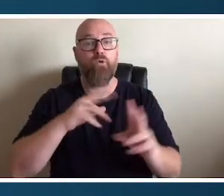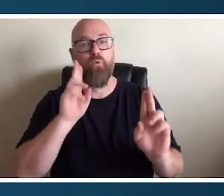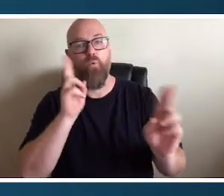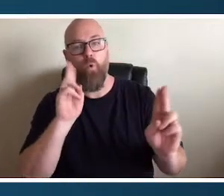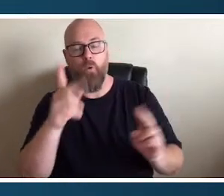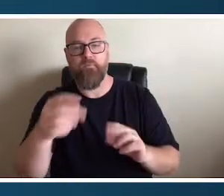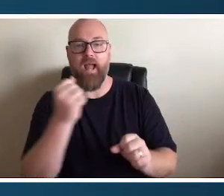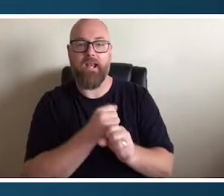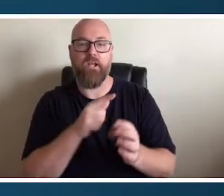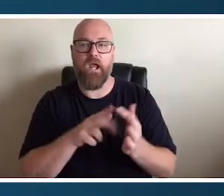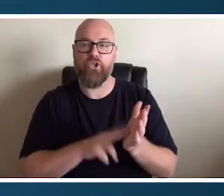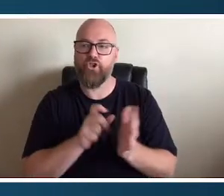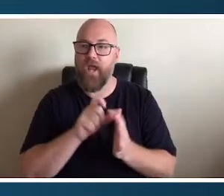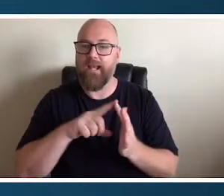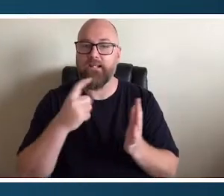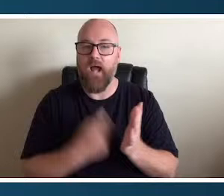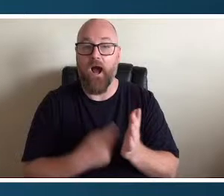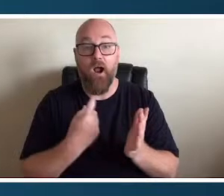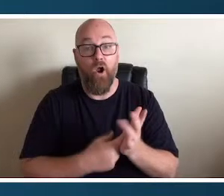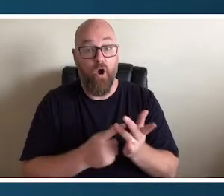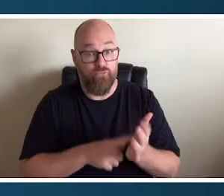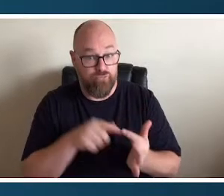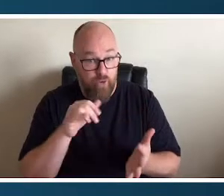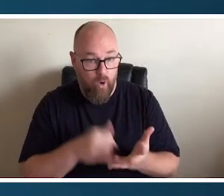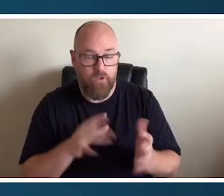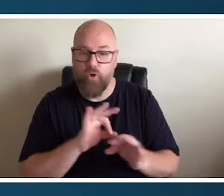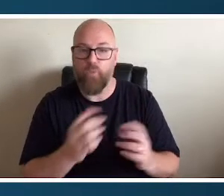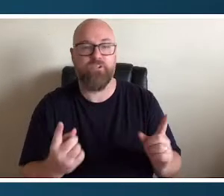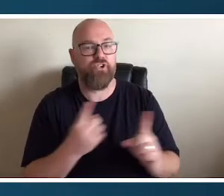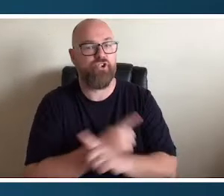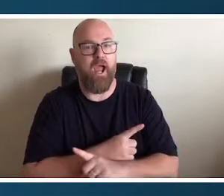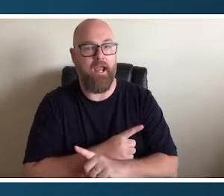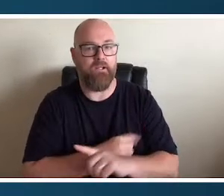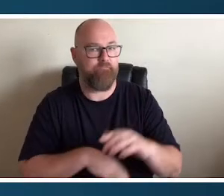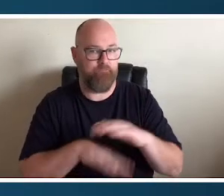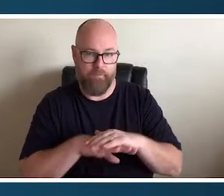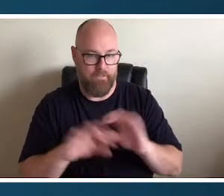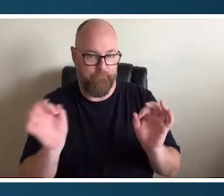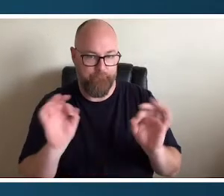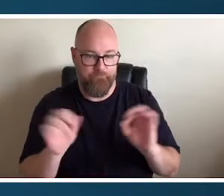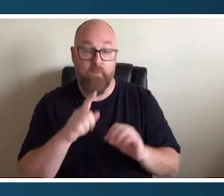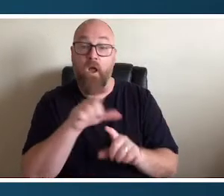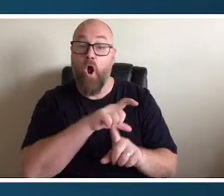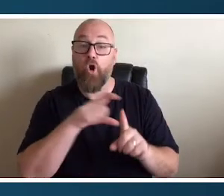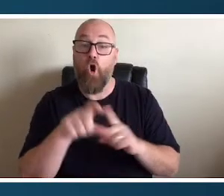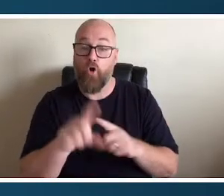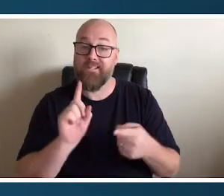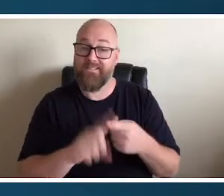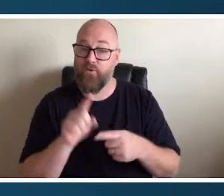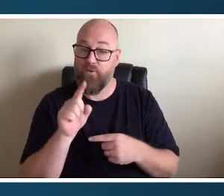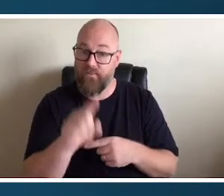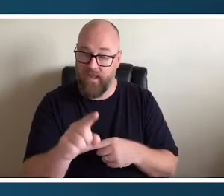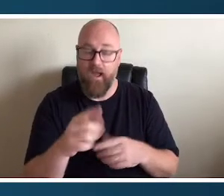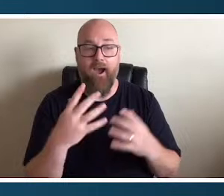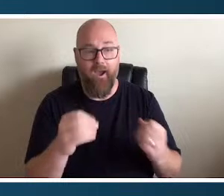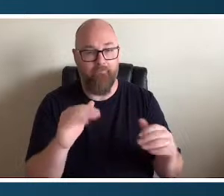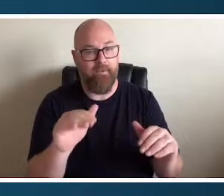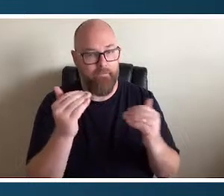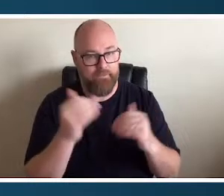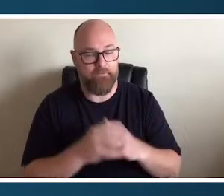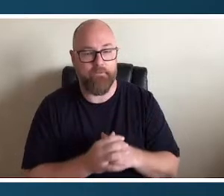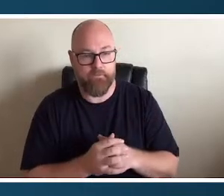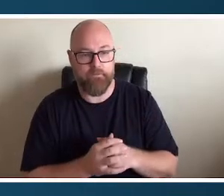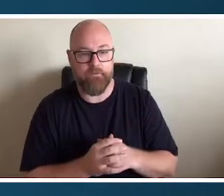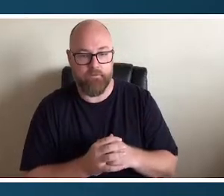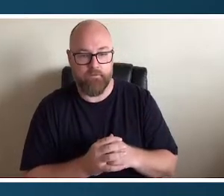gender-based roles do not just change completely. The culture is still there, the limits is still there. As this